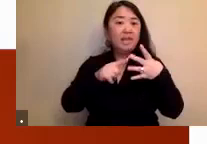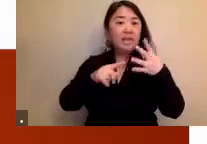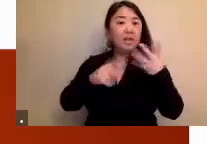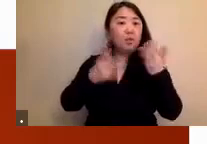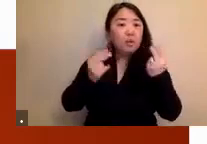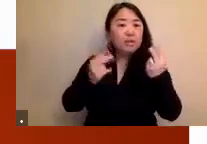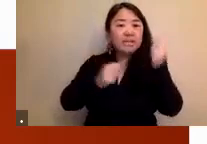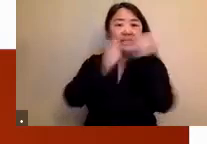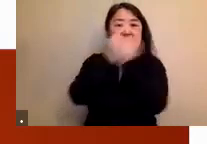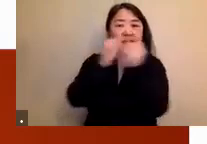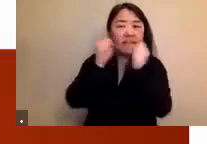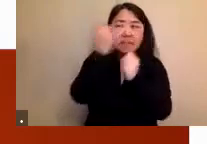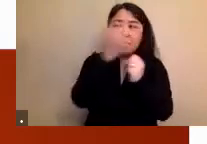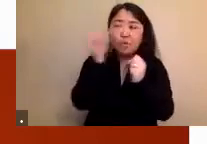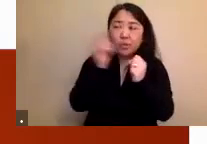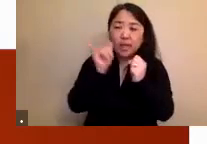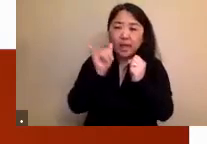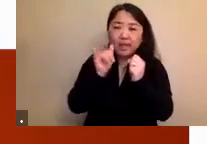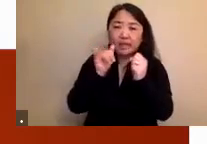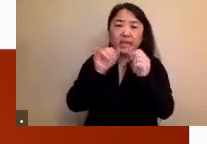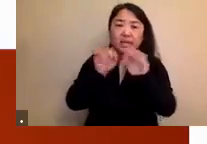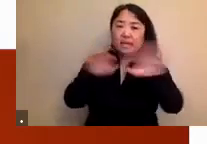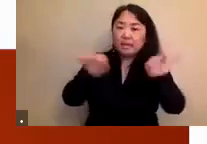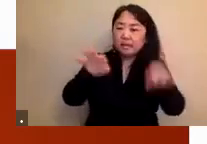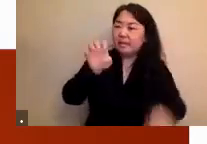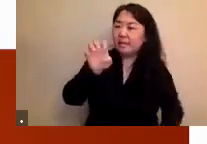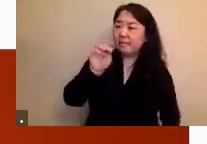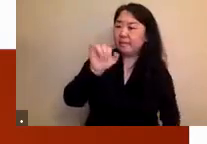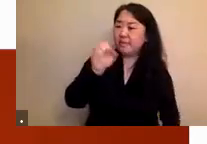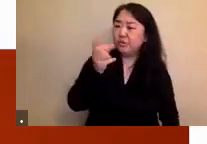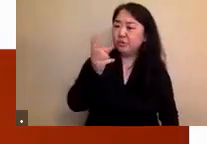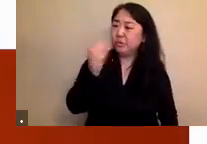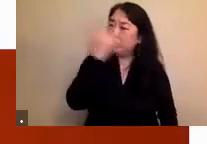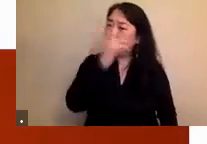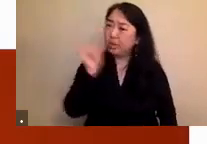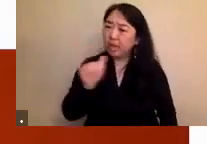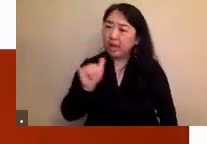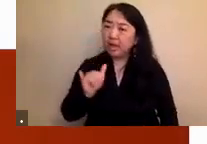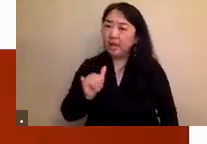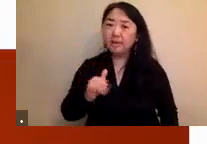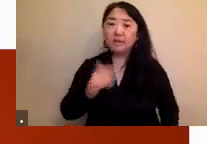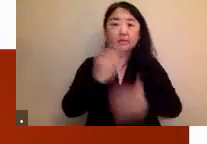look like, the availability and service in all communities? Procedural.